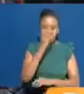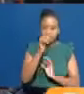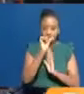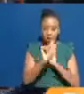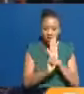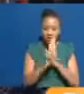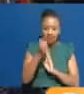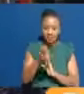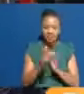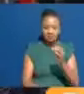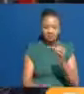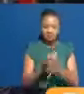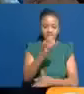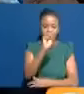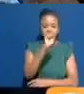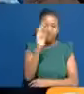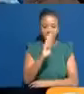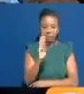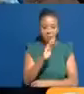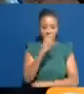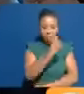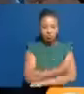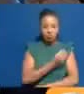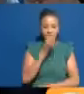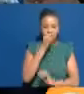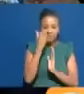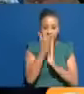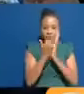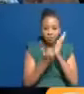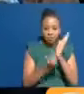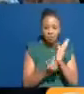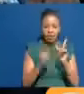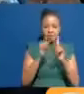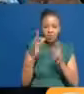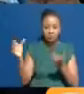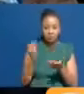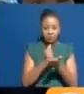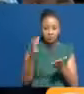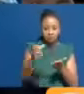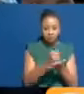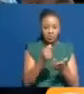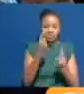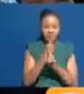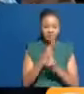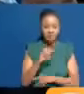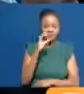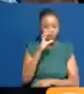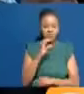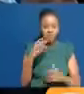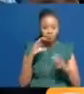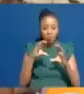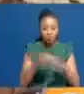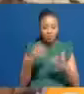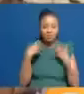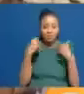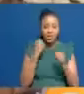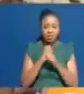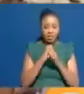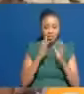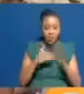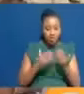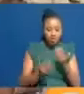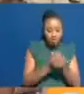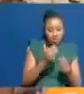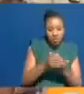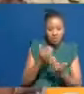was initiating a 5 billion shilling school feeding program and the hiring of community health promoters who will deal with minor illnesses